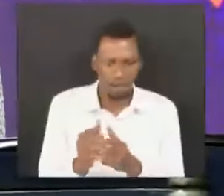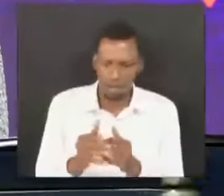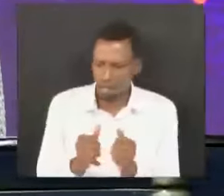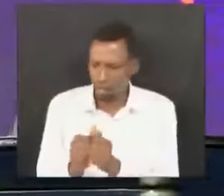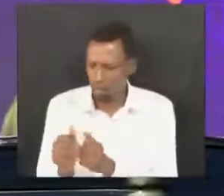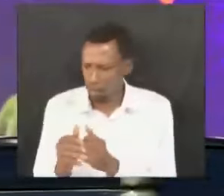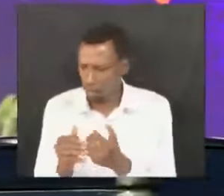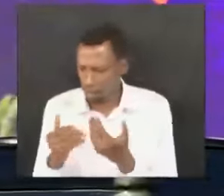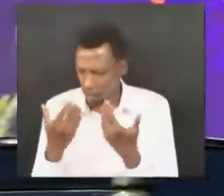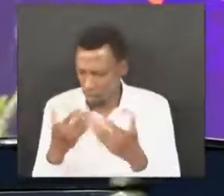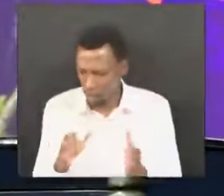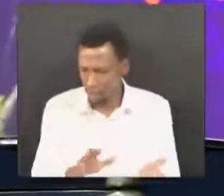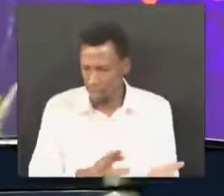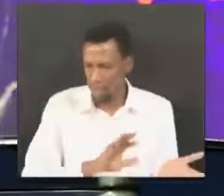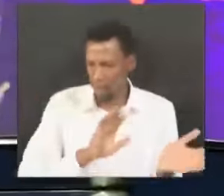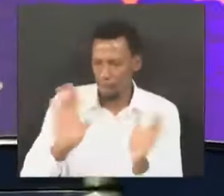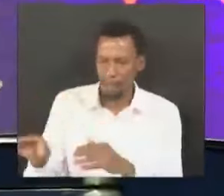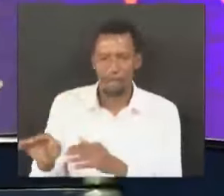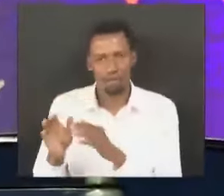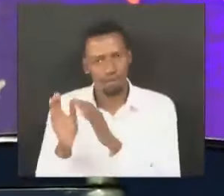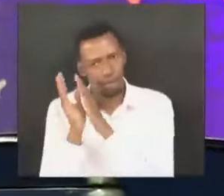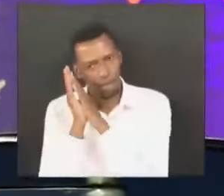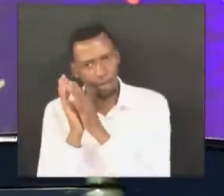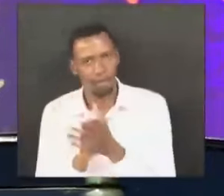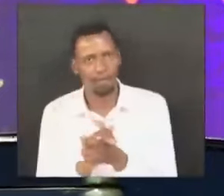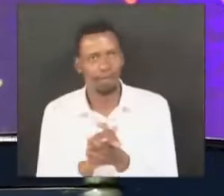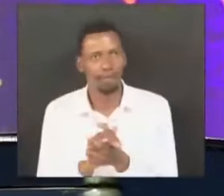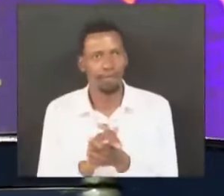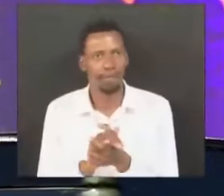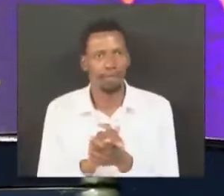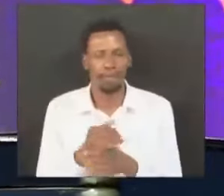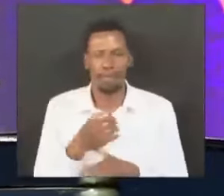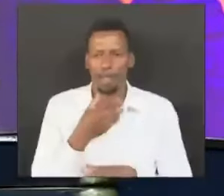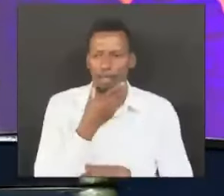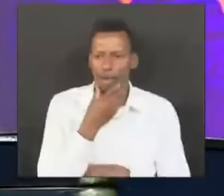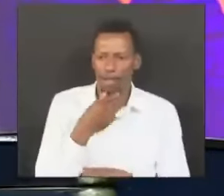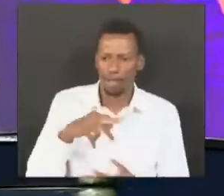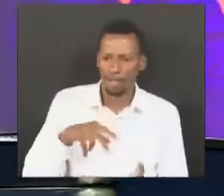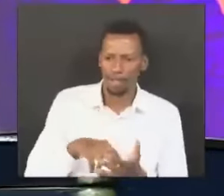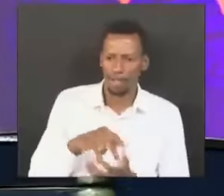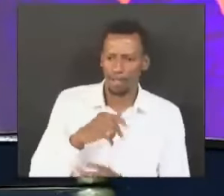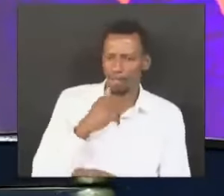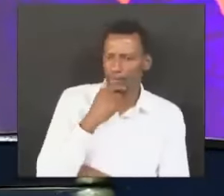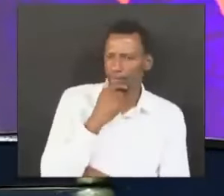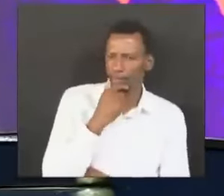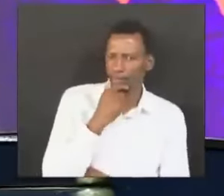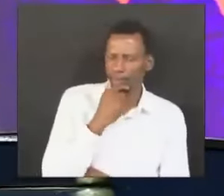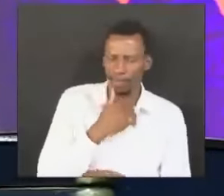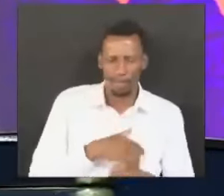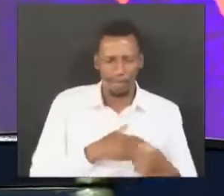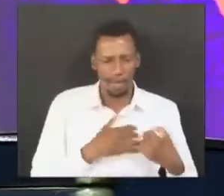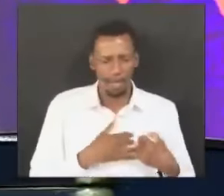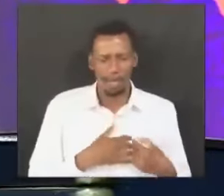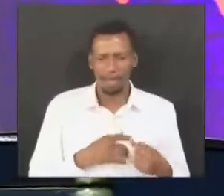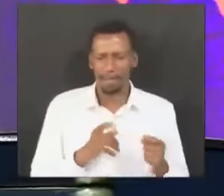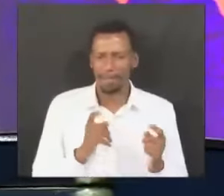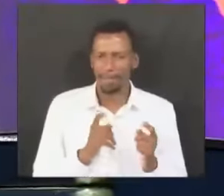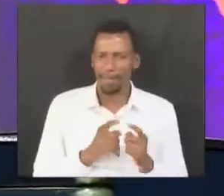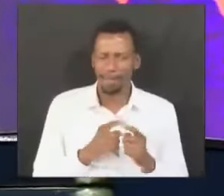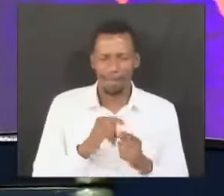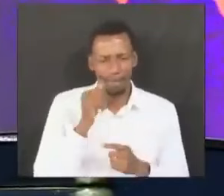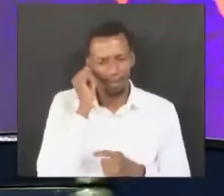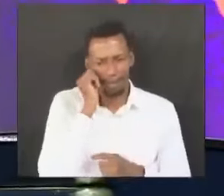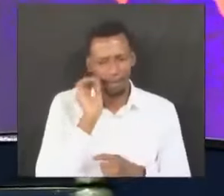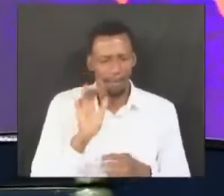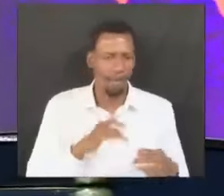bed. The father stood and beheld this tragic scene with pain and grief in his heart, but he